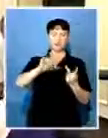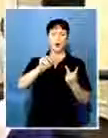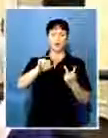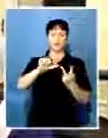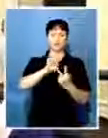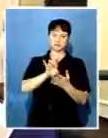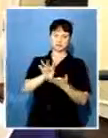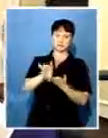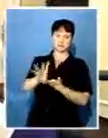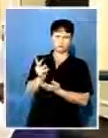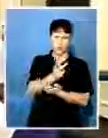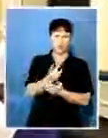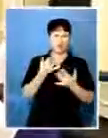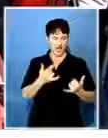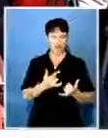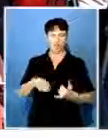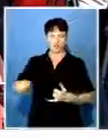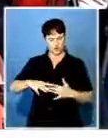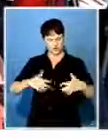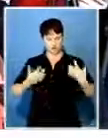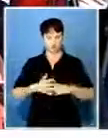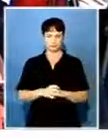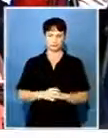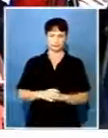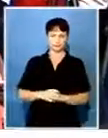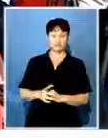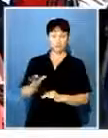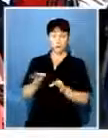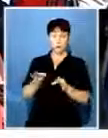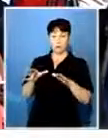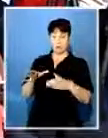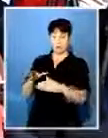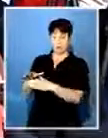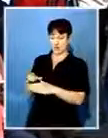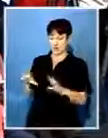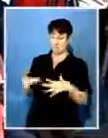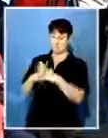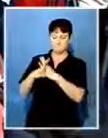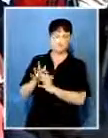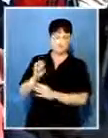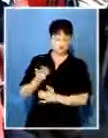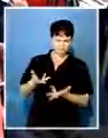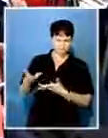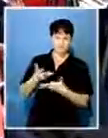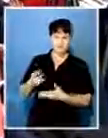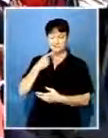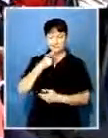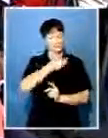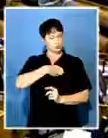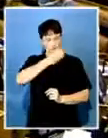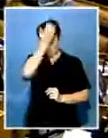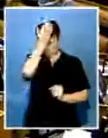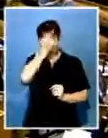be standing together. This after President Zuma's cabinet reshuffle. They also accused the president of disregarding the constitution and the economy